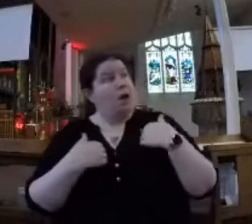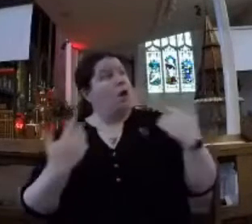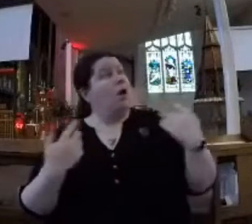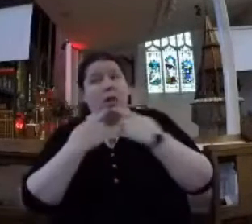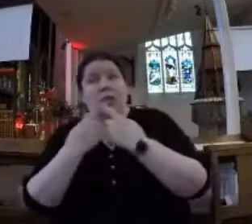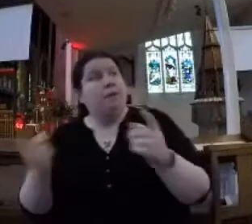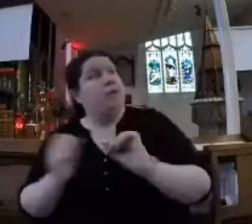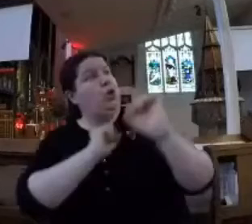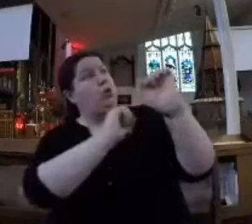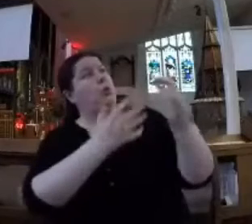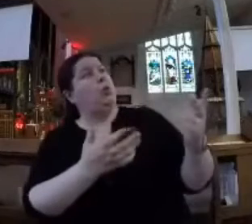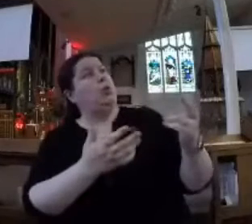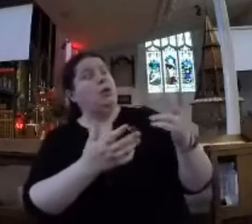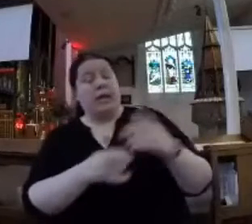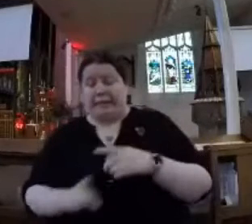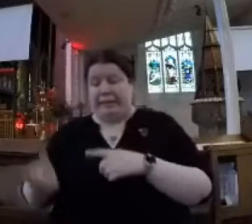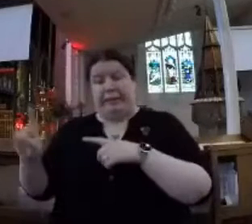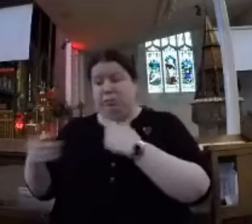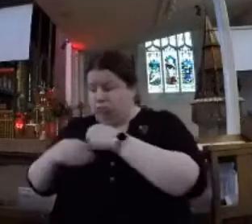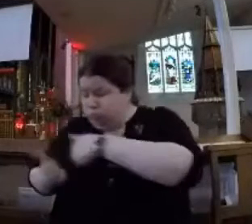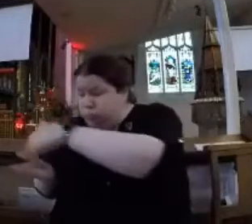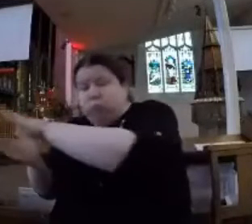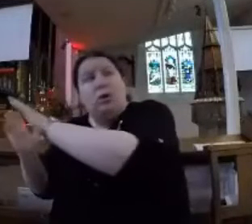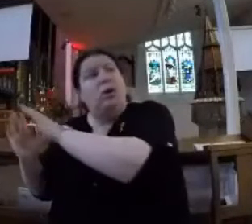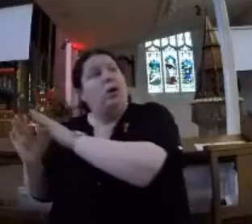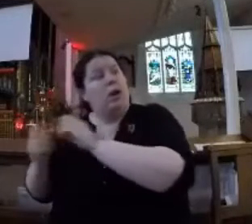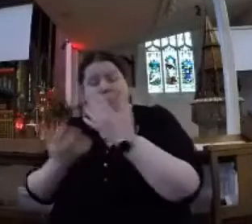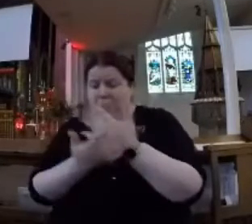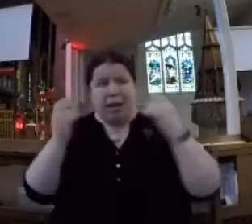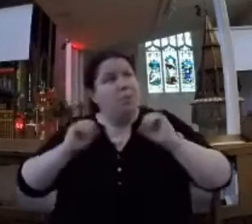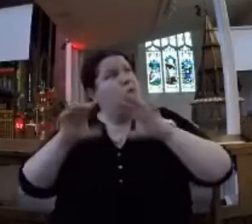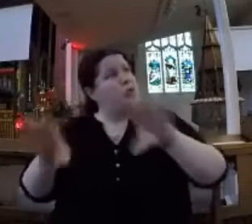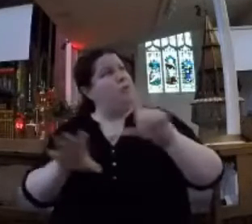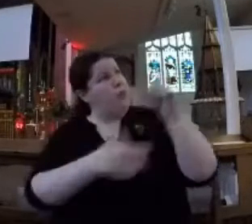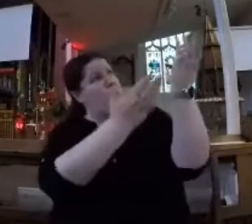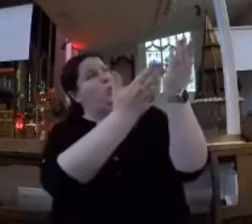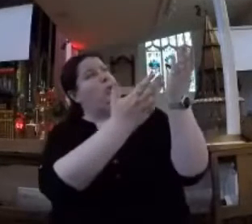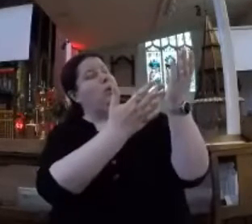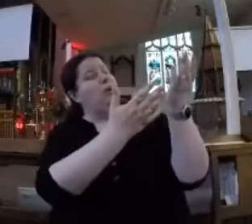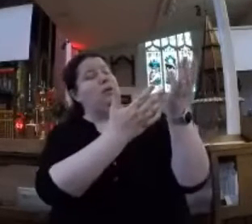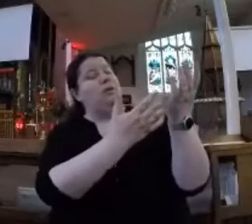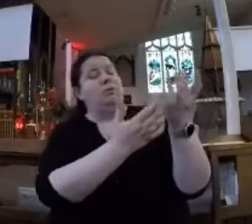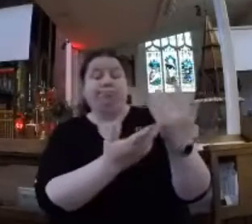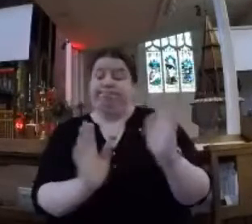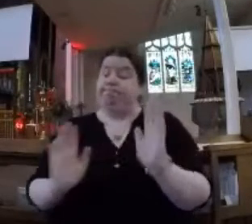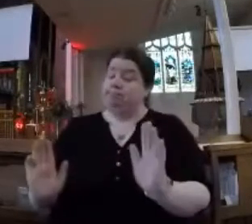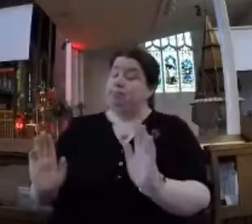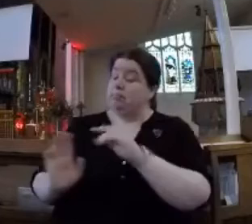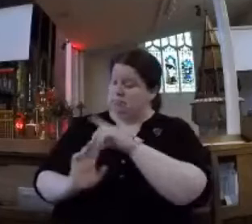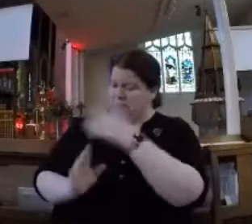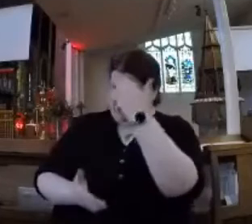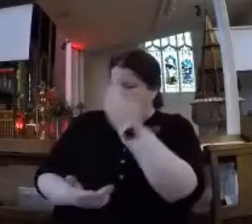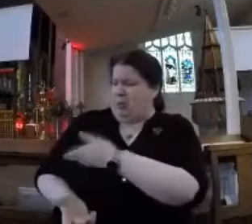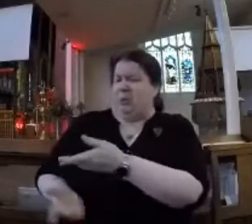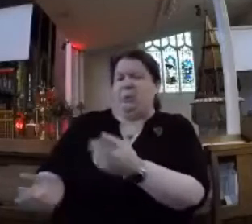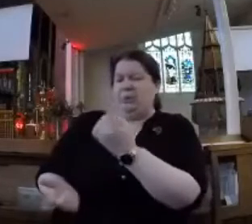and in your name drive out demons, and in your name perform many miracles?' Then I will tell them plainly, 'I never knew